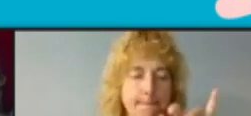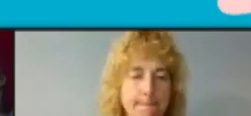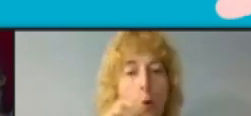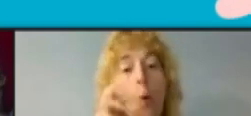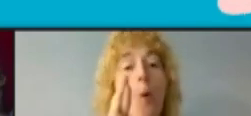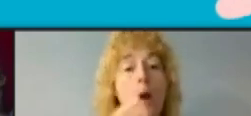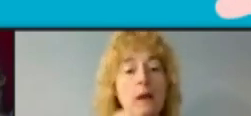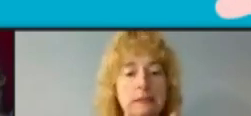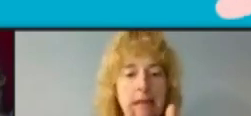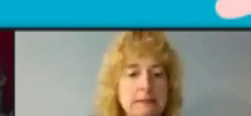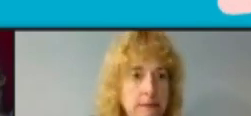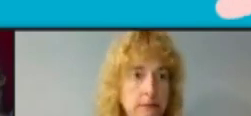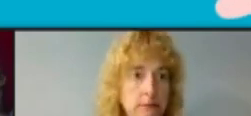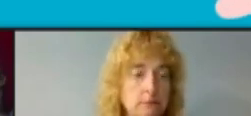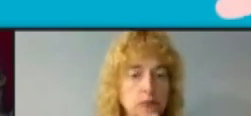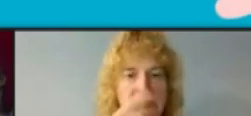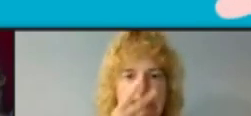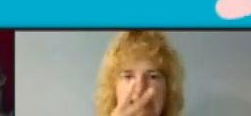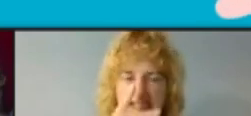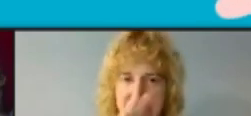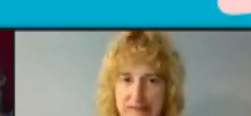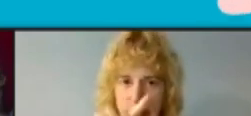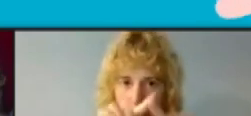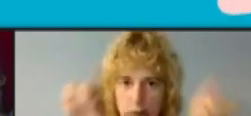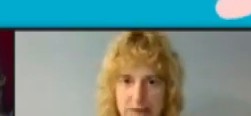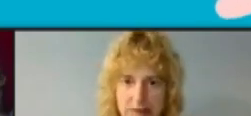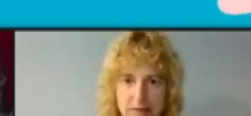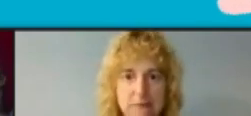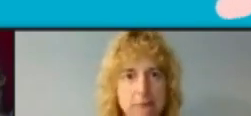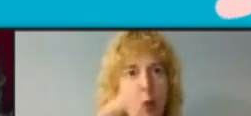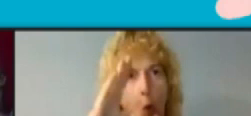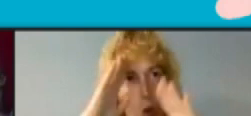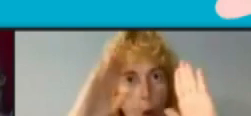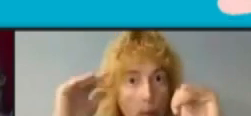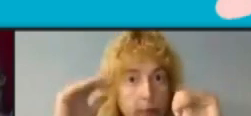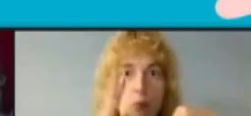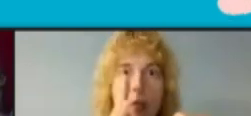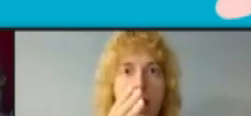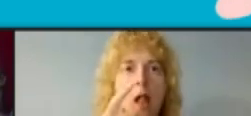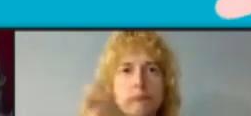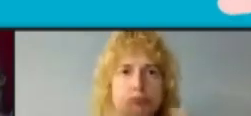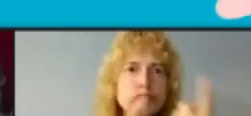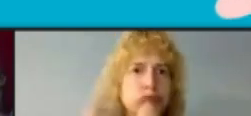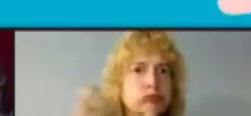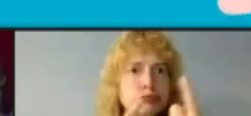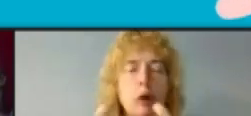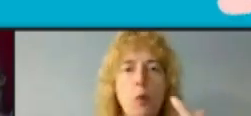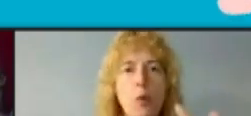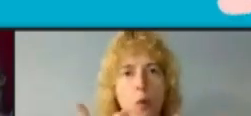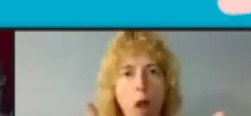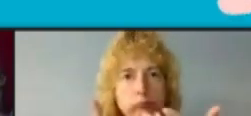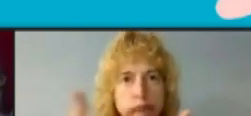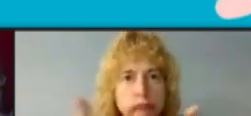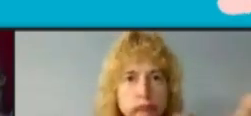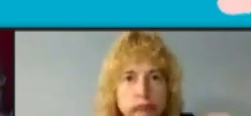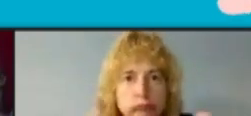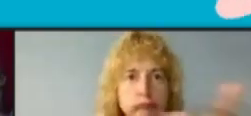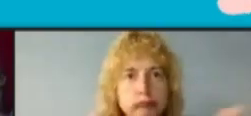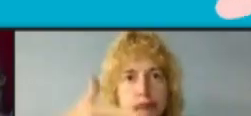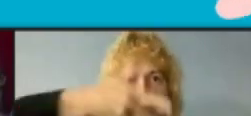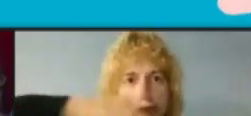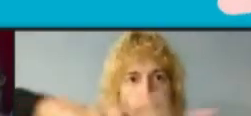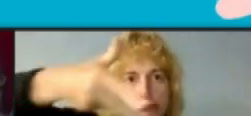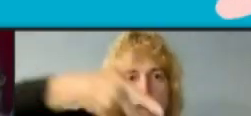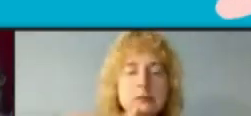see that on your screen. So we hope you'll send us a lot of questions. We're hoping to make this as interactive as possible. This is going to be a